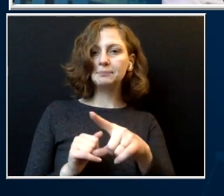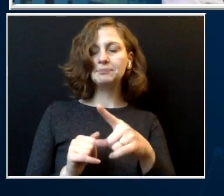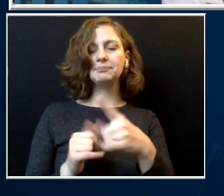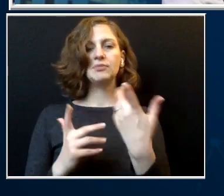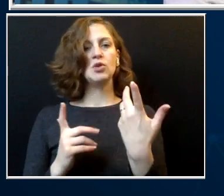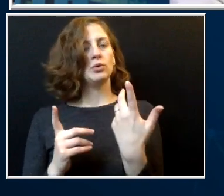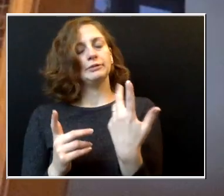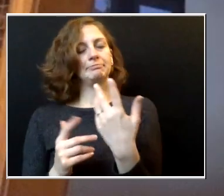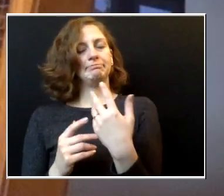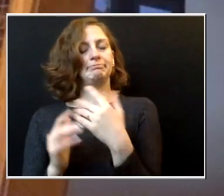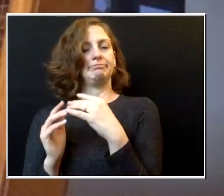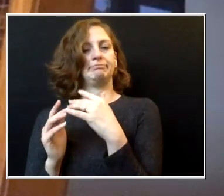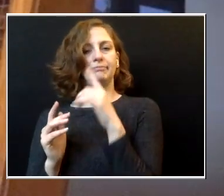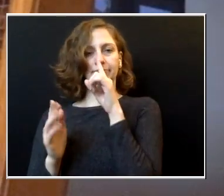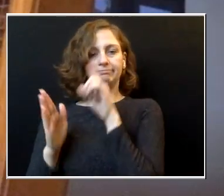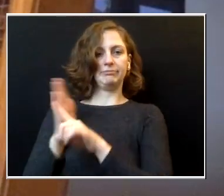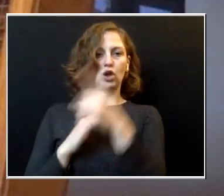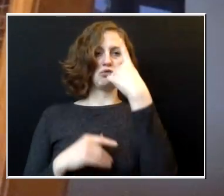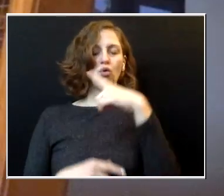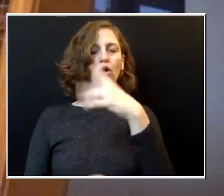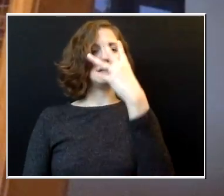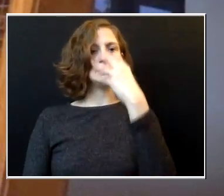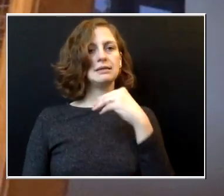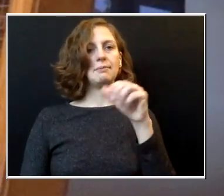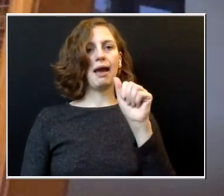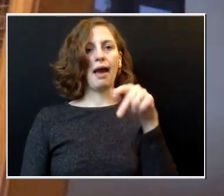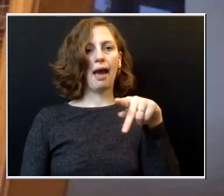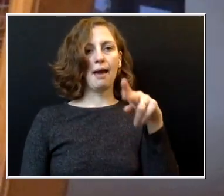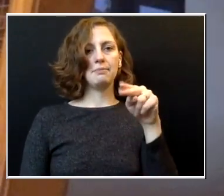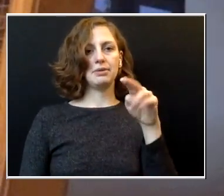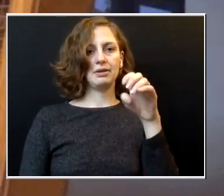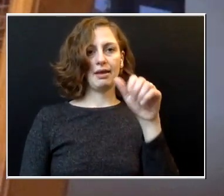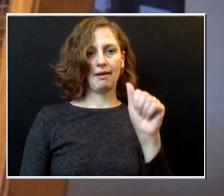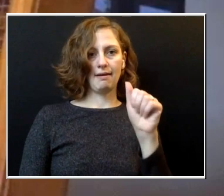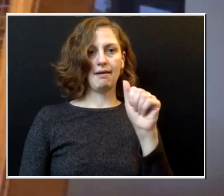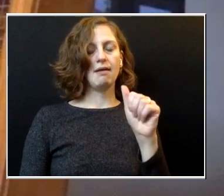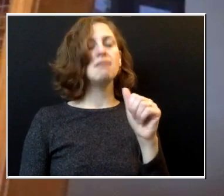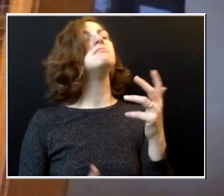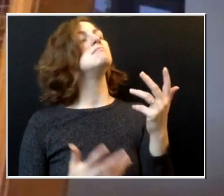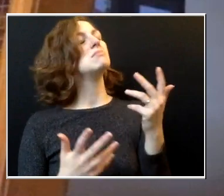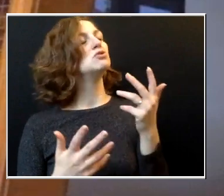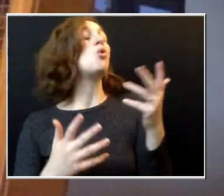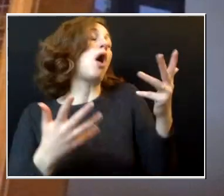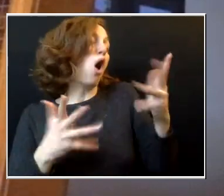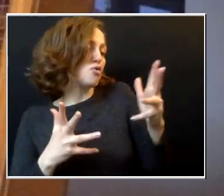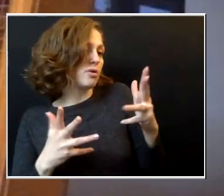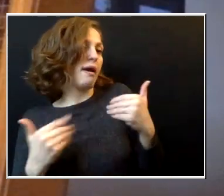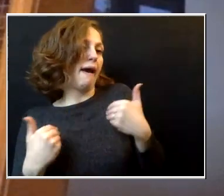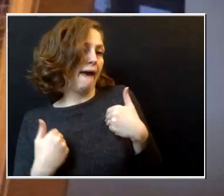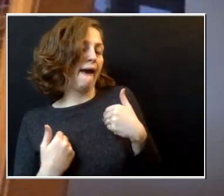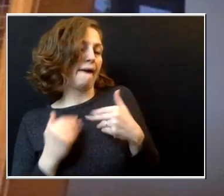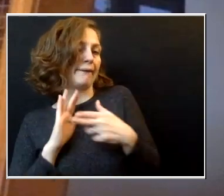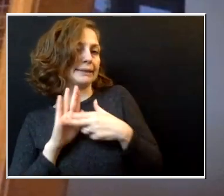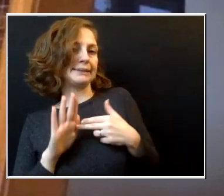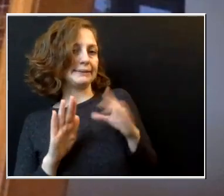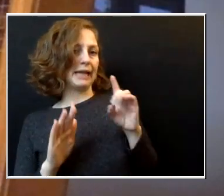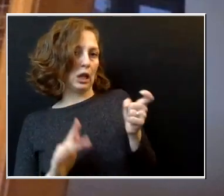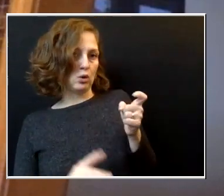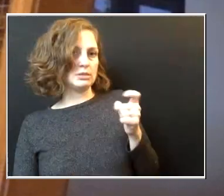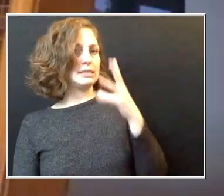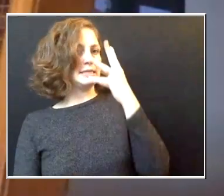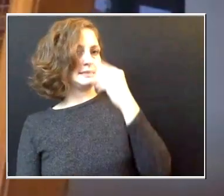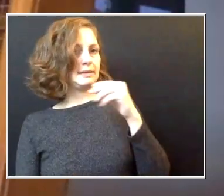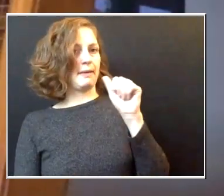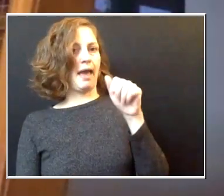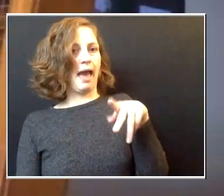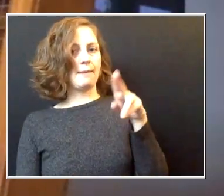happened. Well, actually, I was already diagnosed with sleep apnea, and I had just went on Medicare, so I